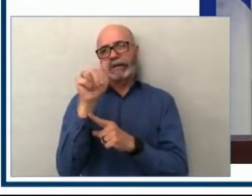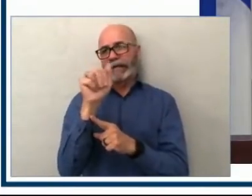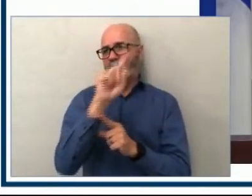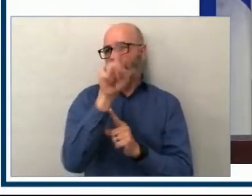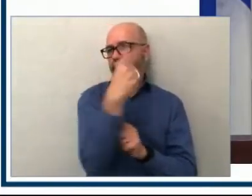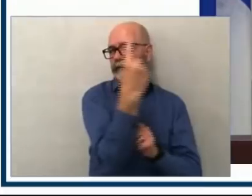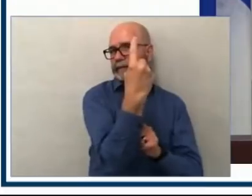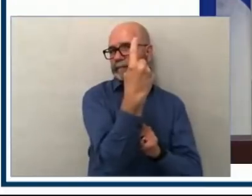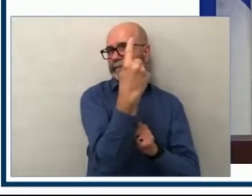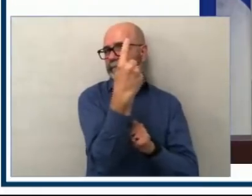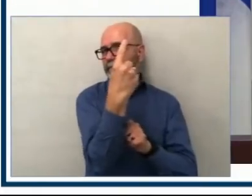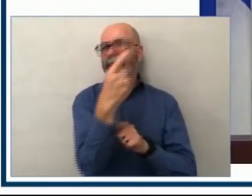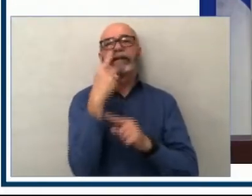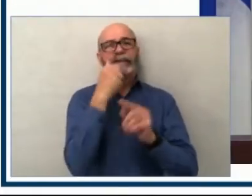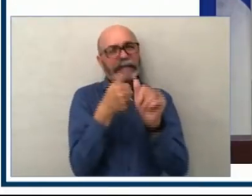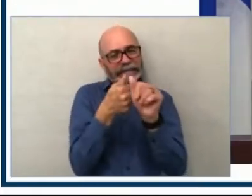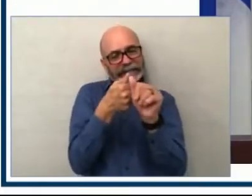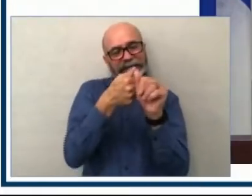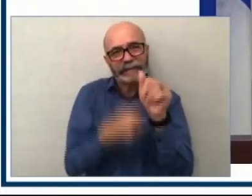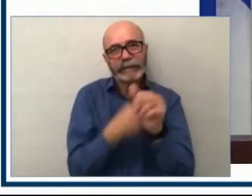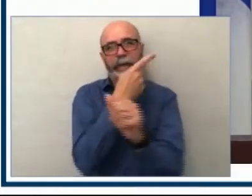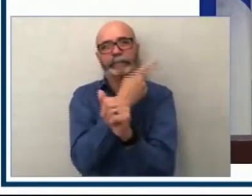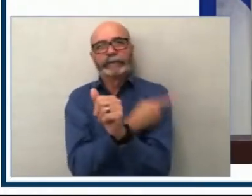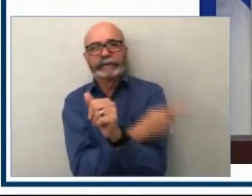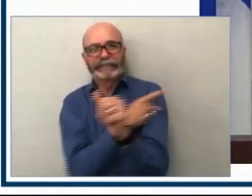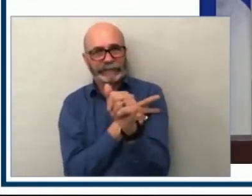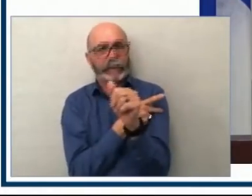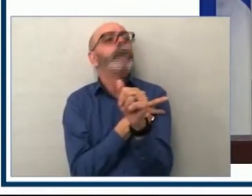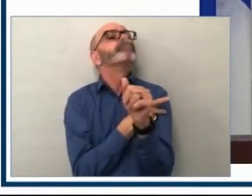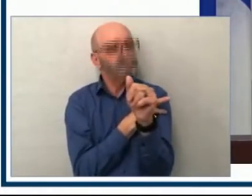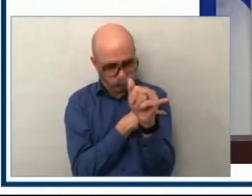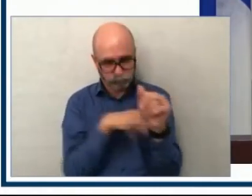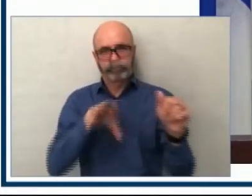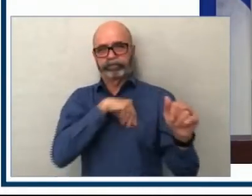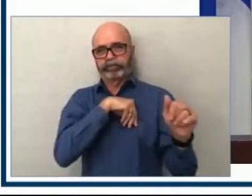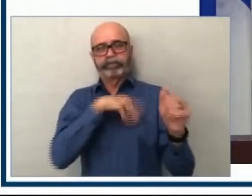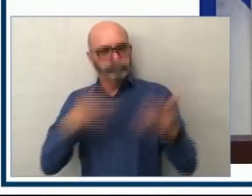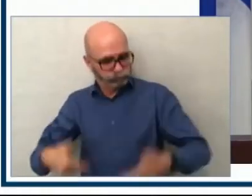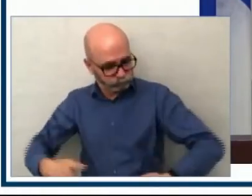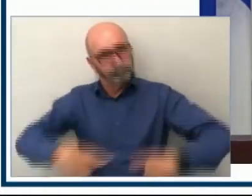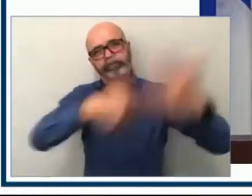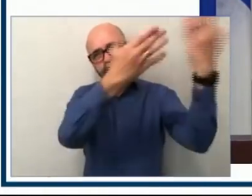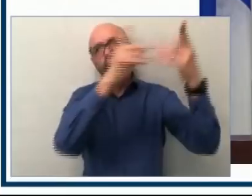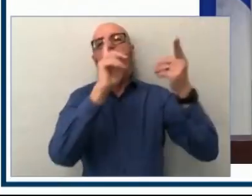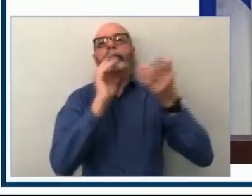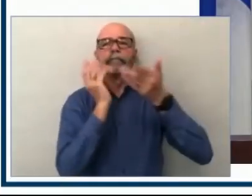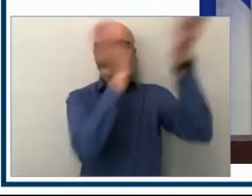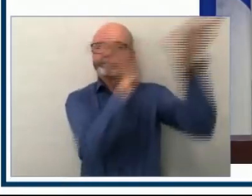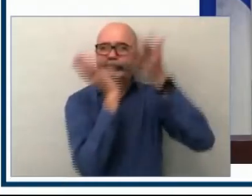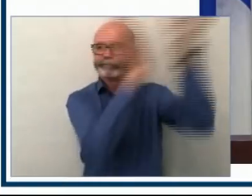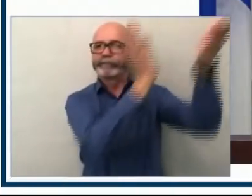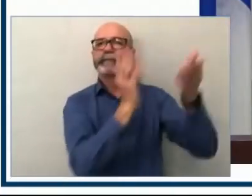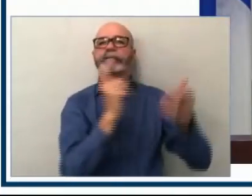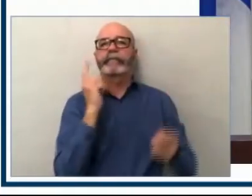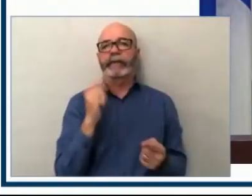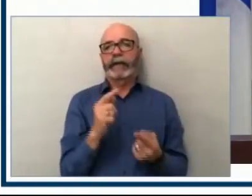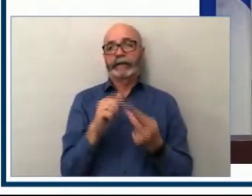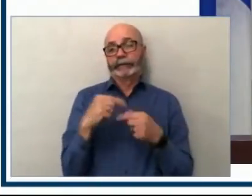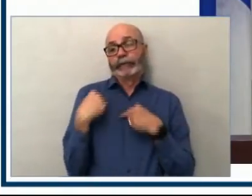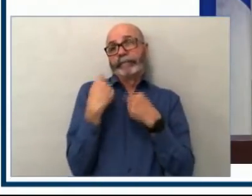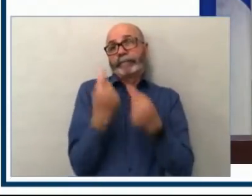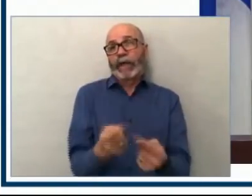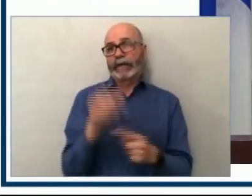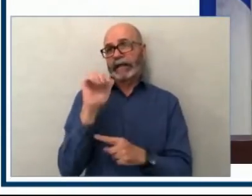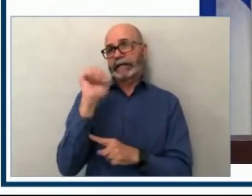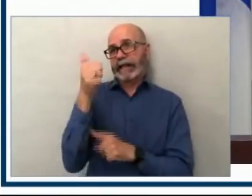province agreed with the directive. This week, we expect to receive over 10,000 doses of Pfizer vaccine, and public health will